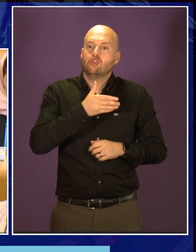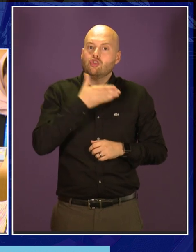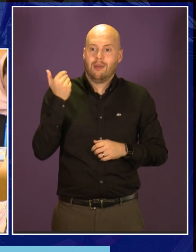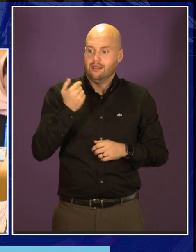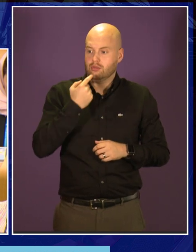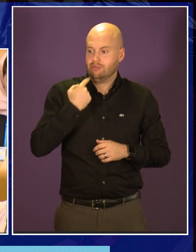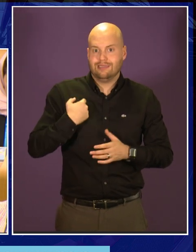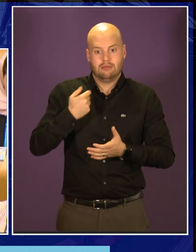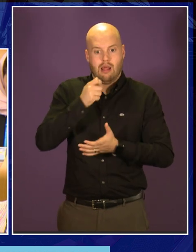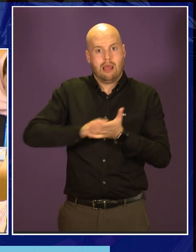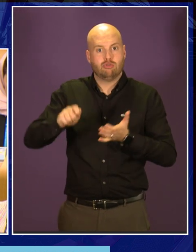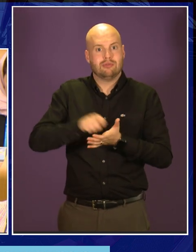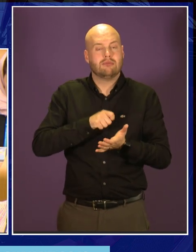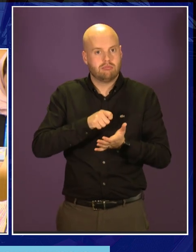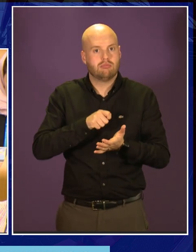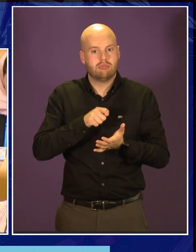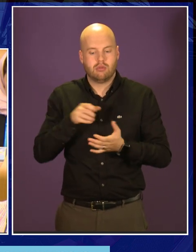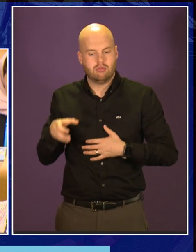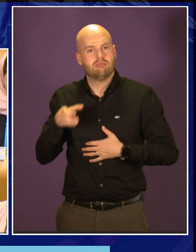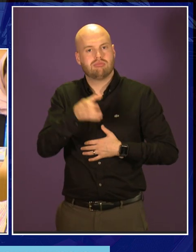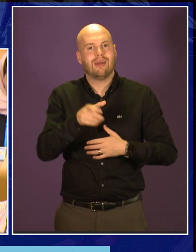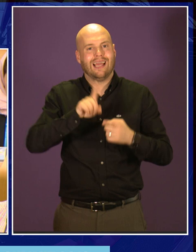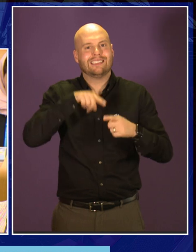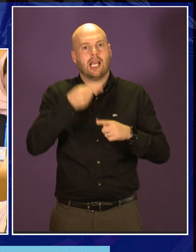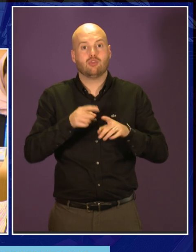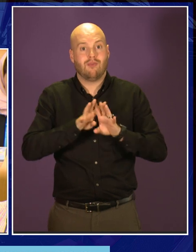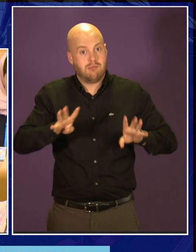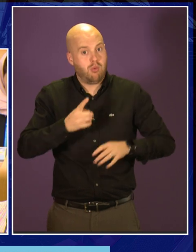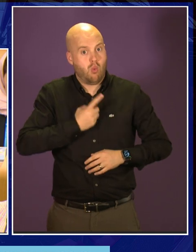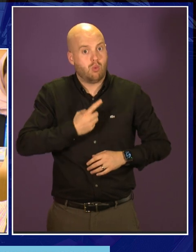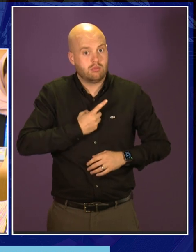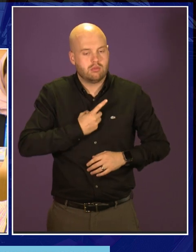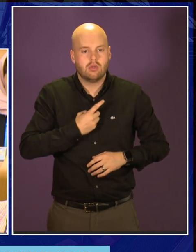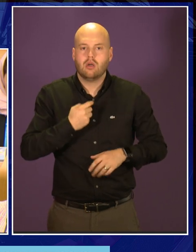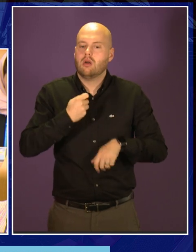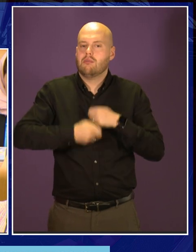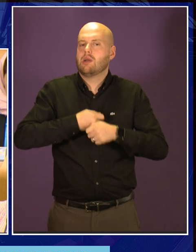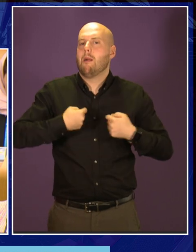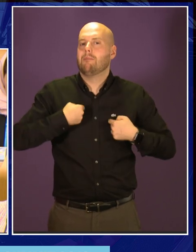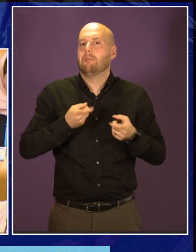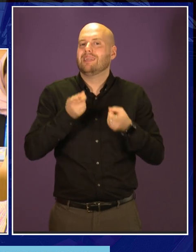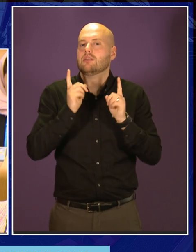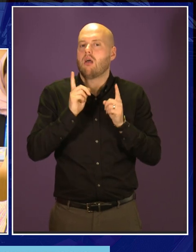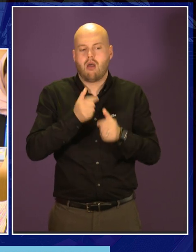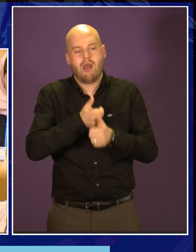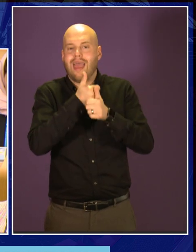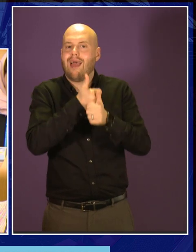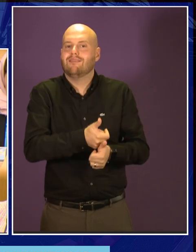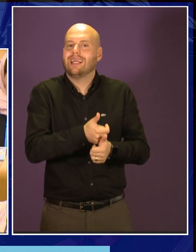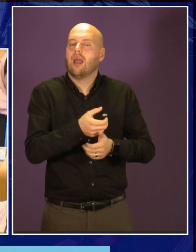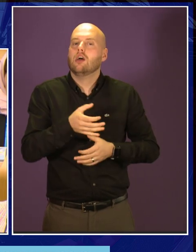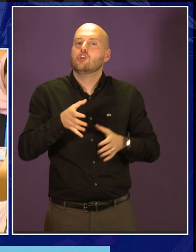UNESCO Executive Board will see me as minister advocating for small island developing